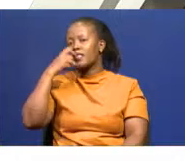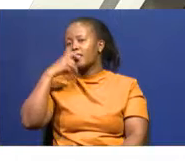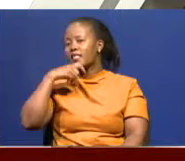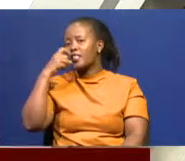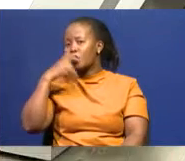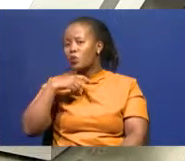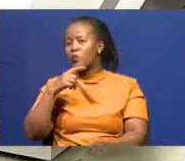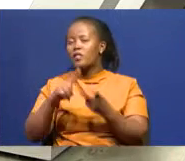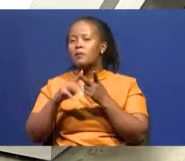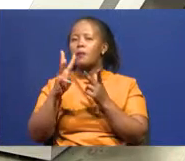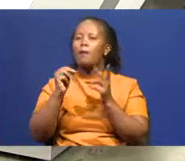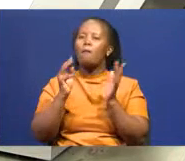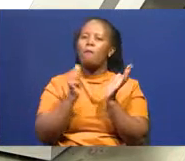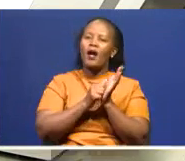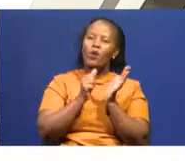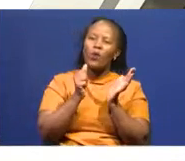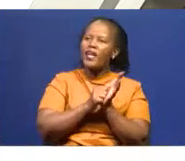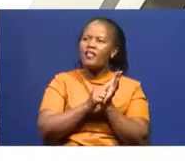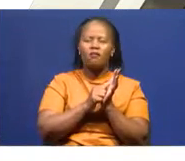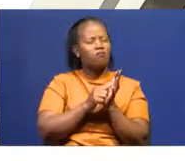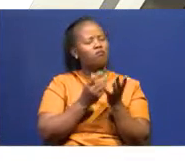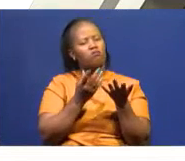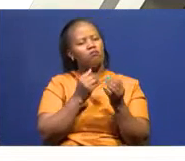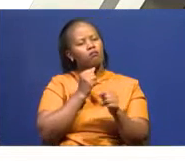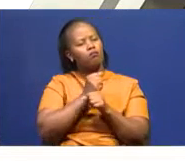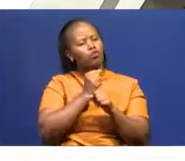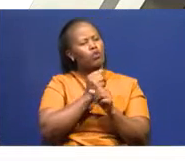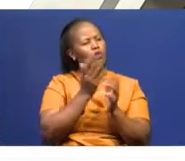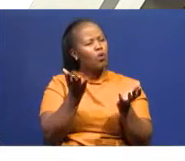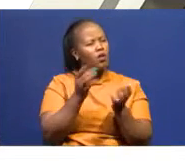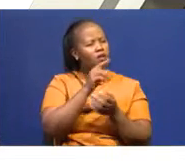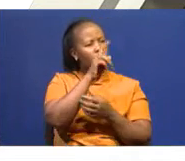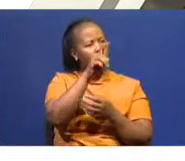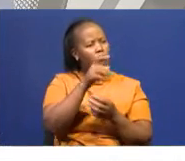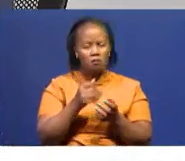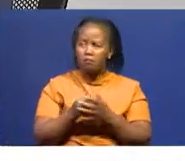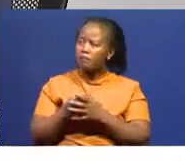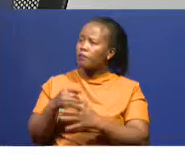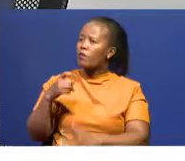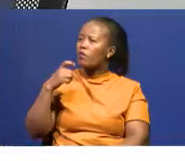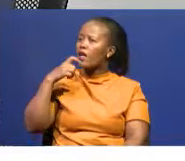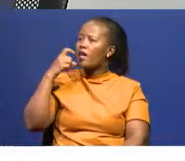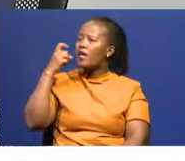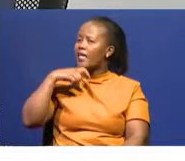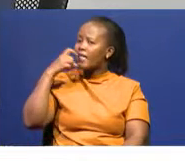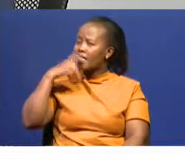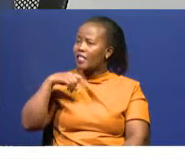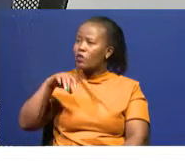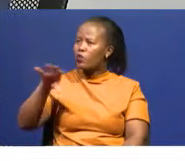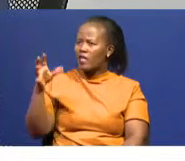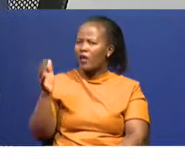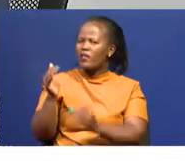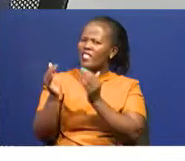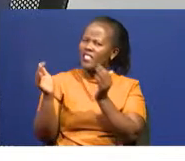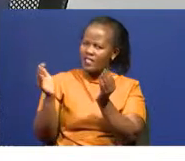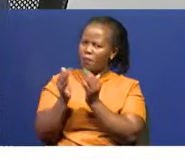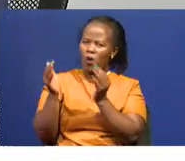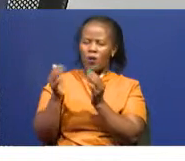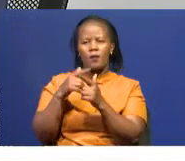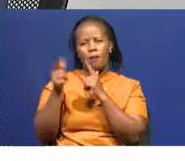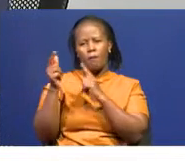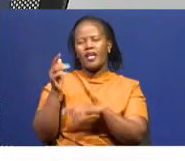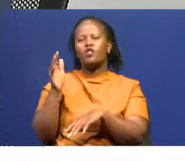County, Makueni County. Mm-hmm. What are they doing differently? Kitui County has a very small but very precise